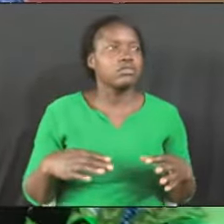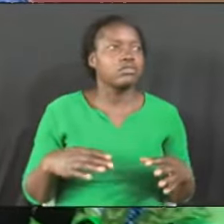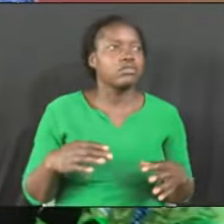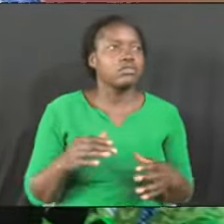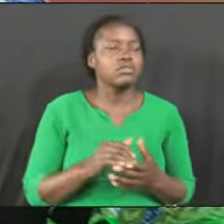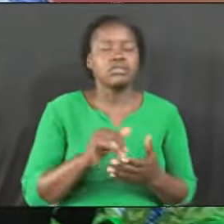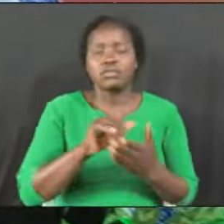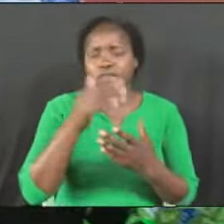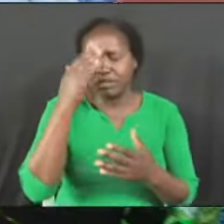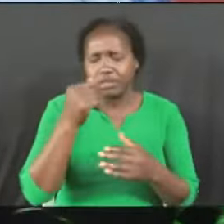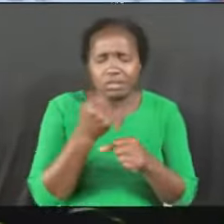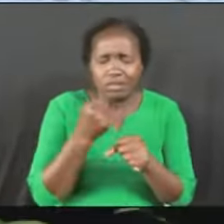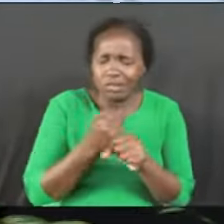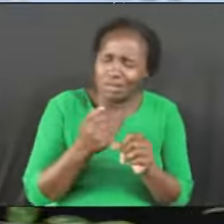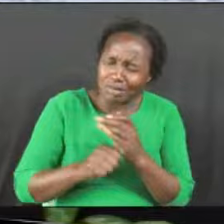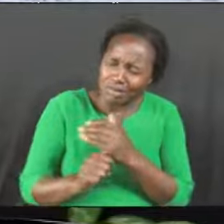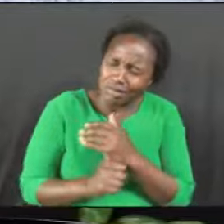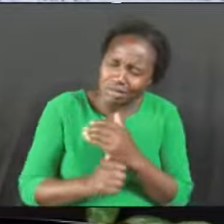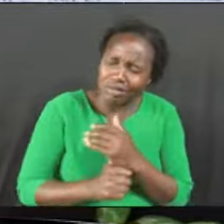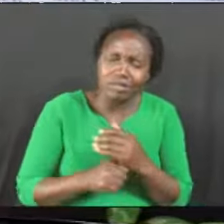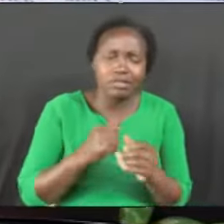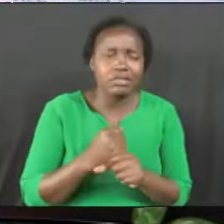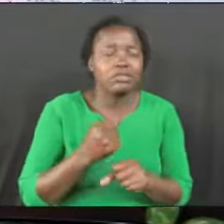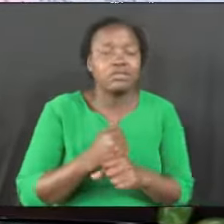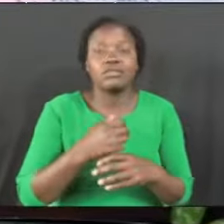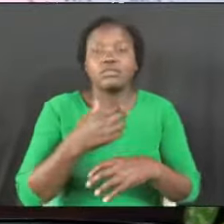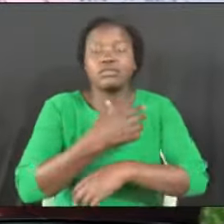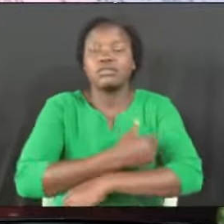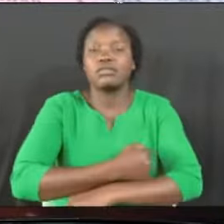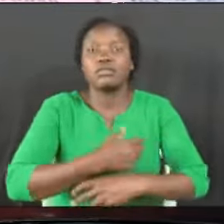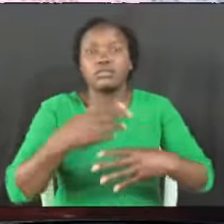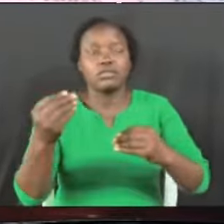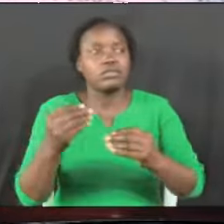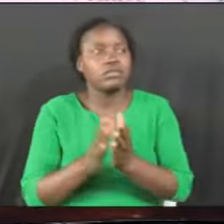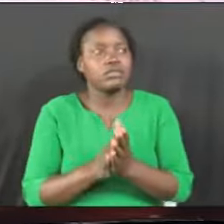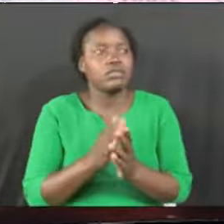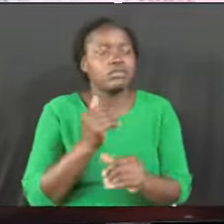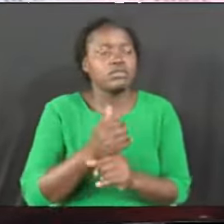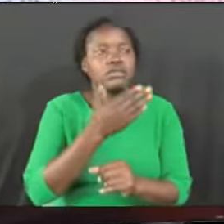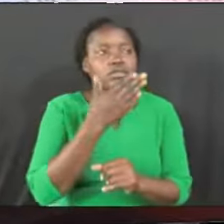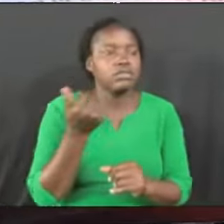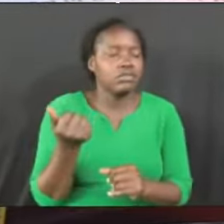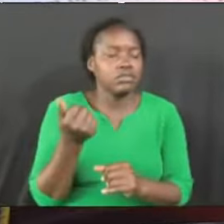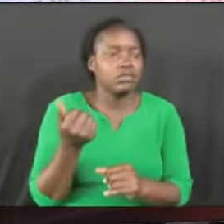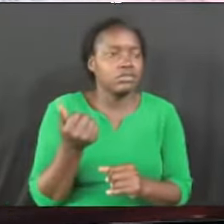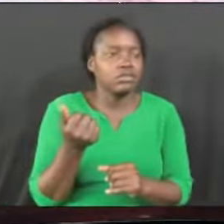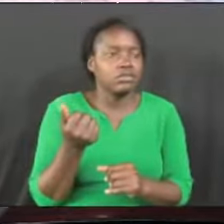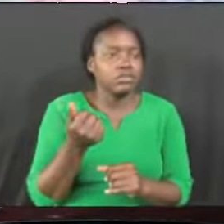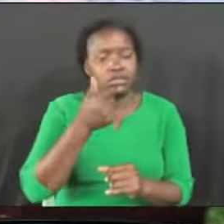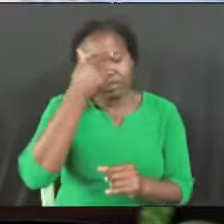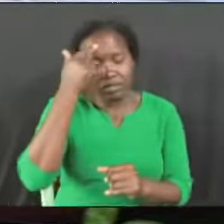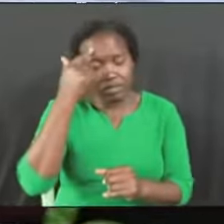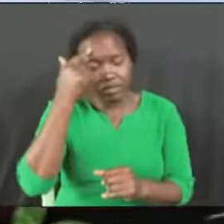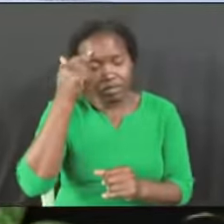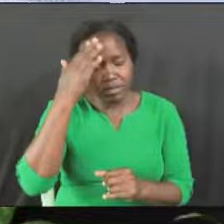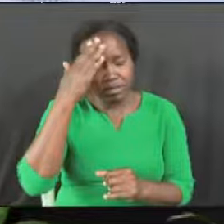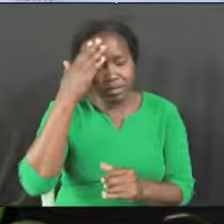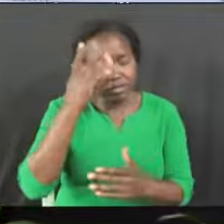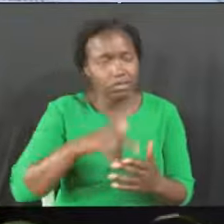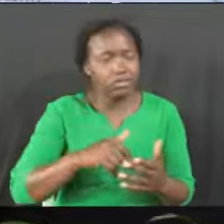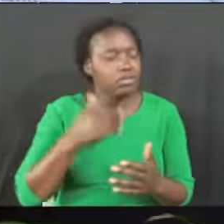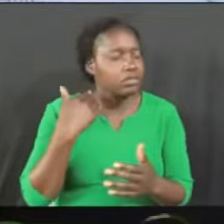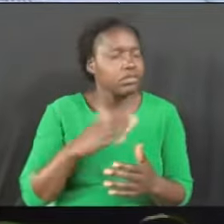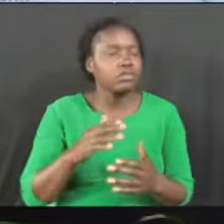work hard. That's why you got to go to school. That's why you got to do your best and ask God to provide for you, because you don't want to live your